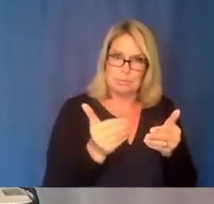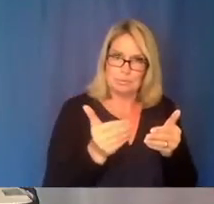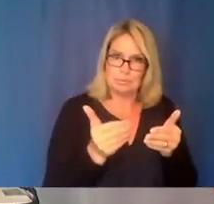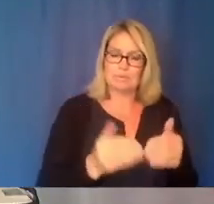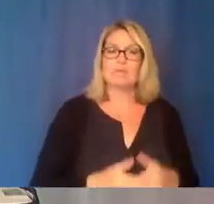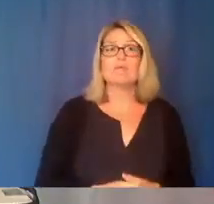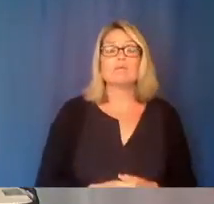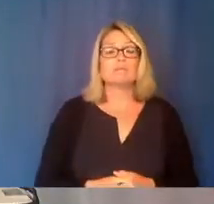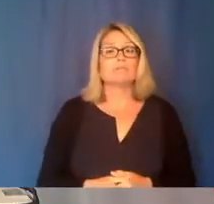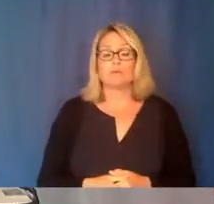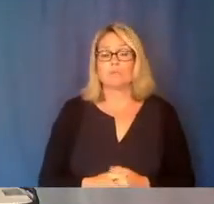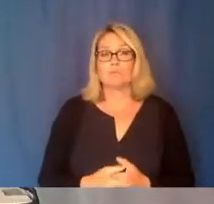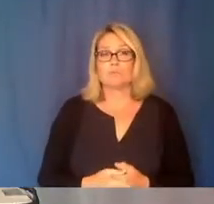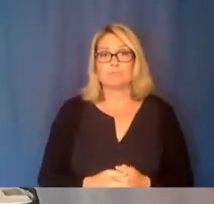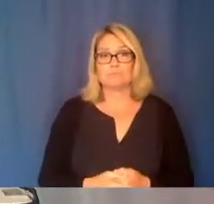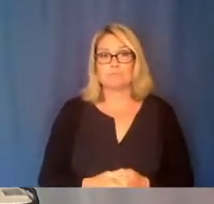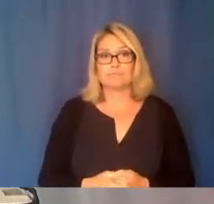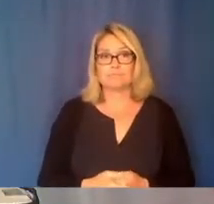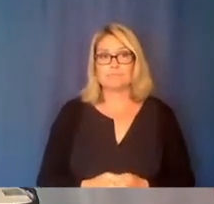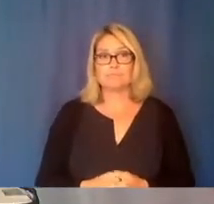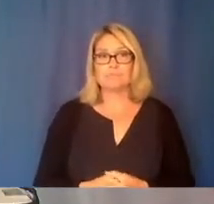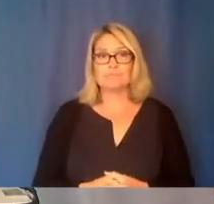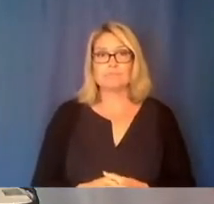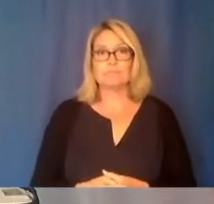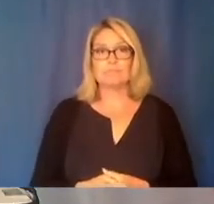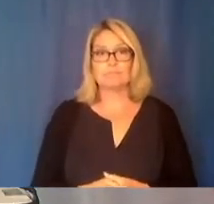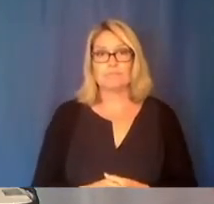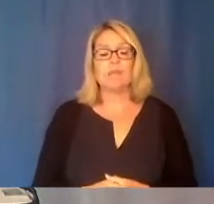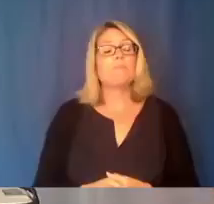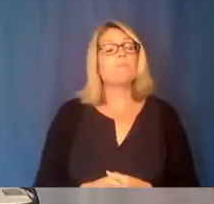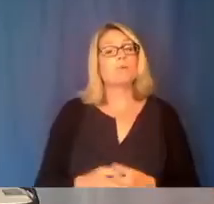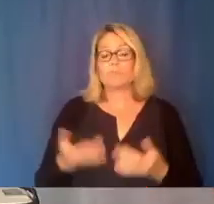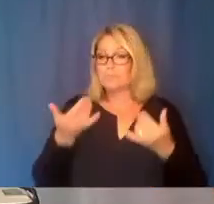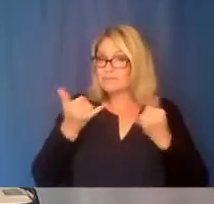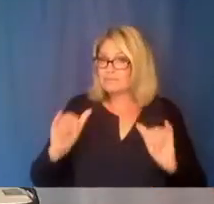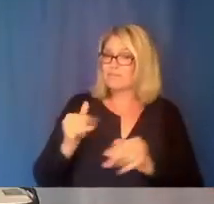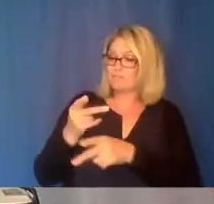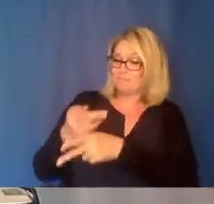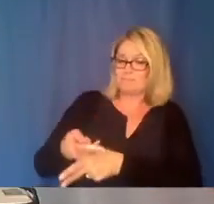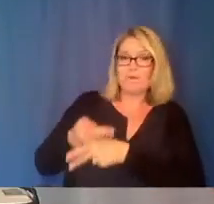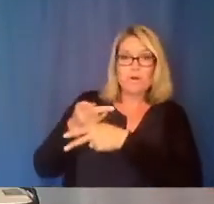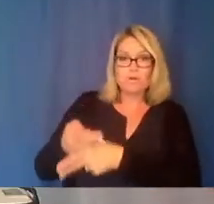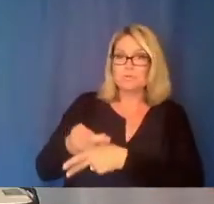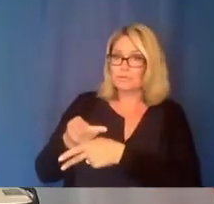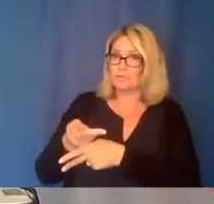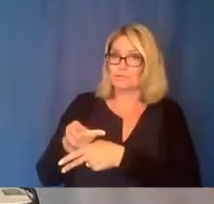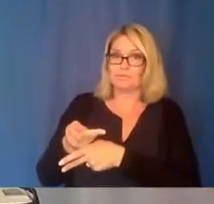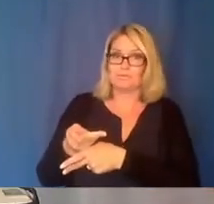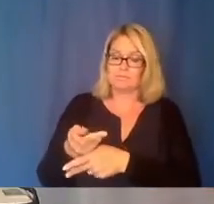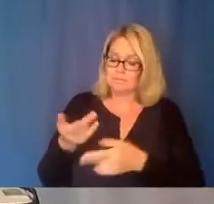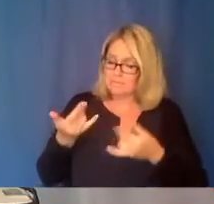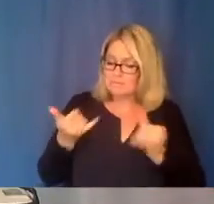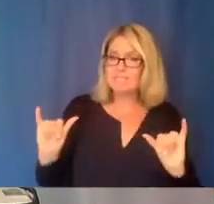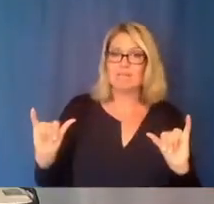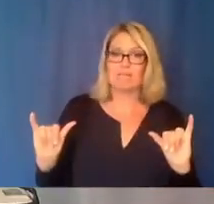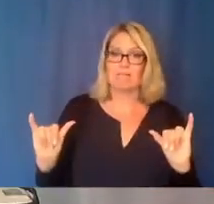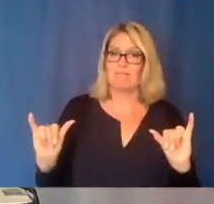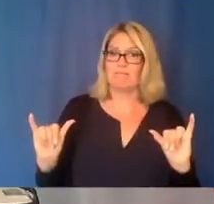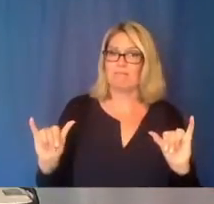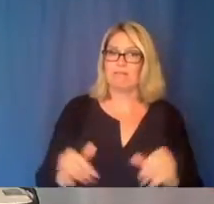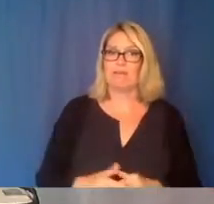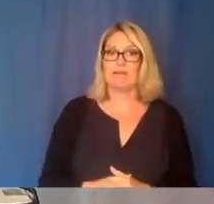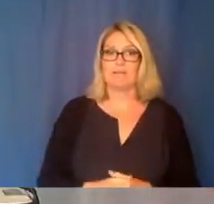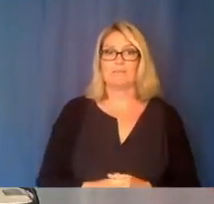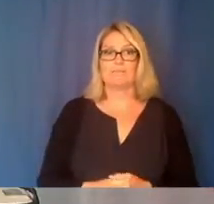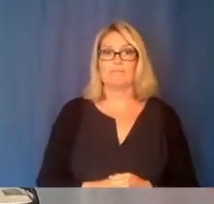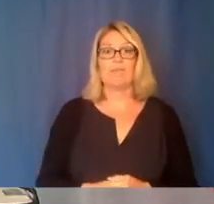we remain in need of caution, because we can't make the false declaration that this